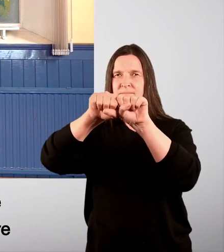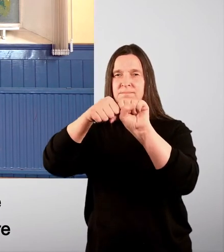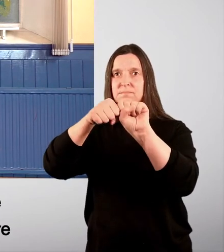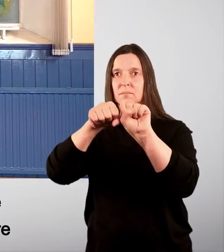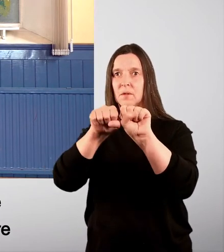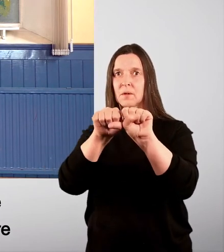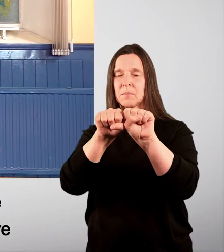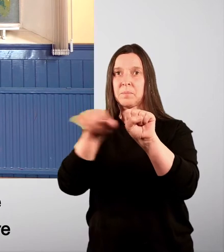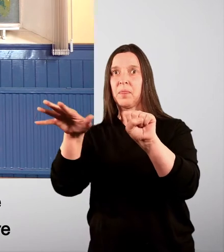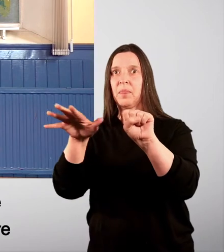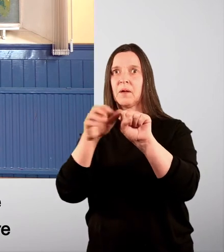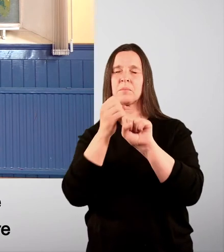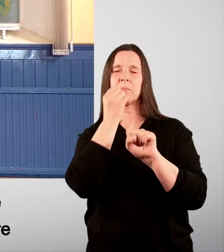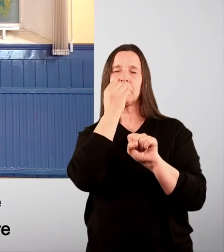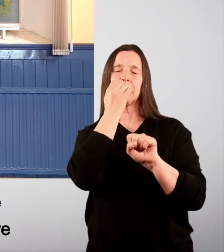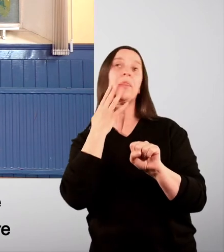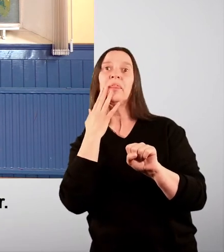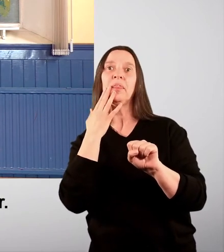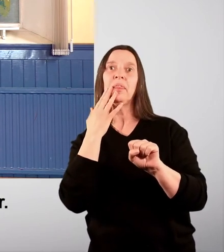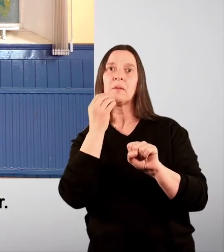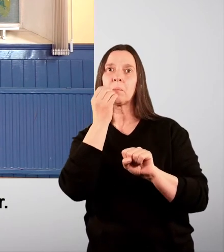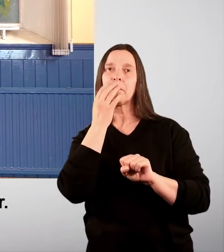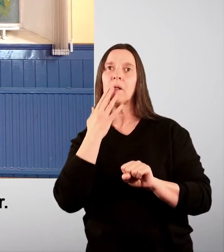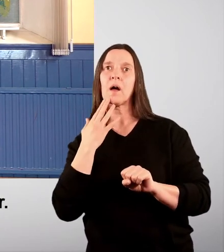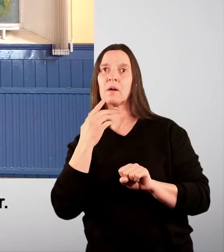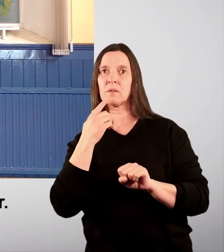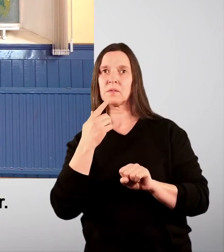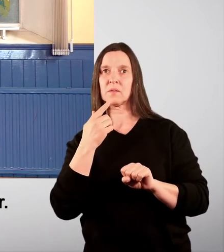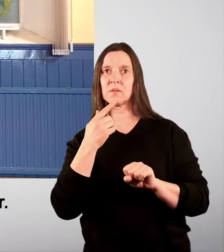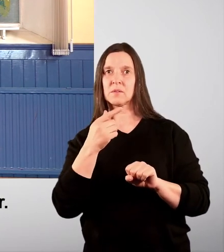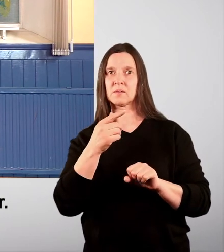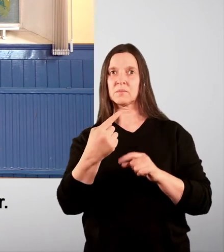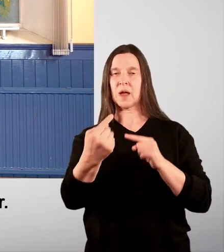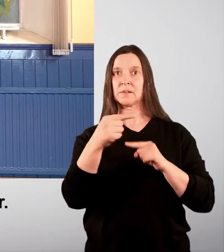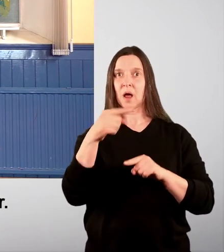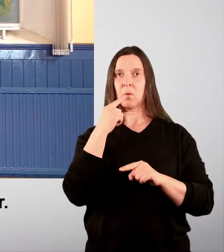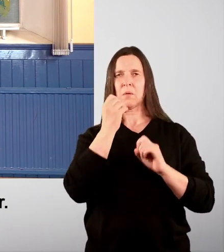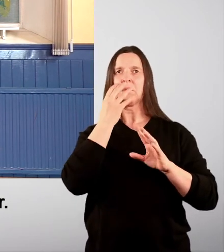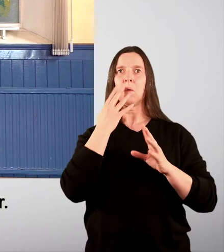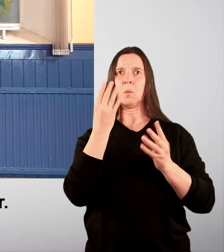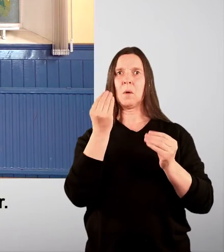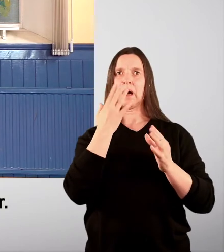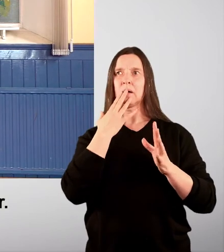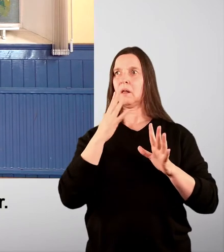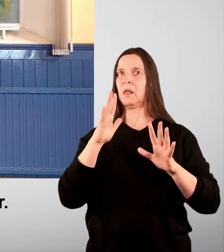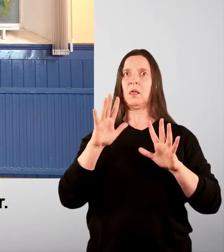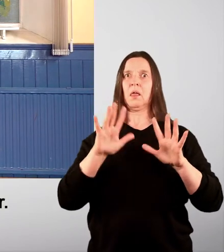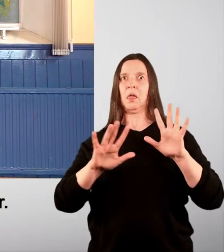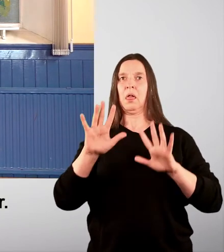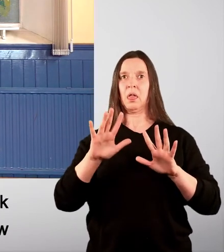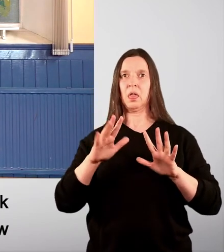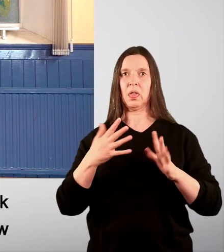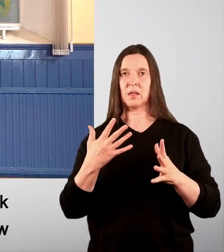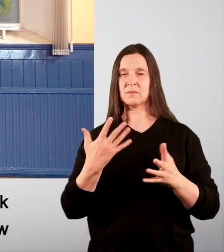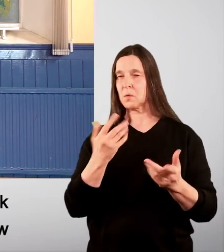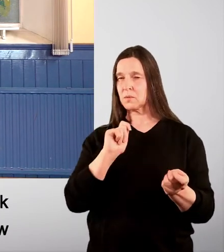shake as their body does a quick check to see where it's been hurt. And it's the same with your attacker. If you strike in at the face area,